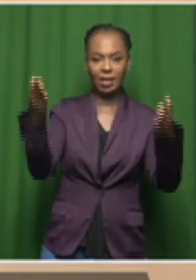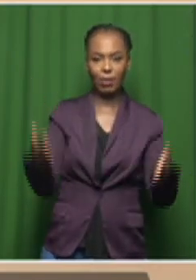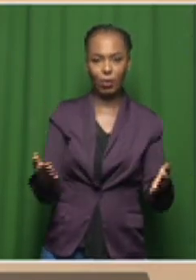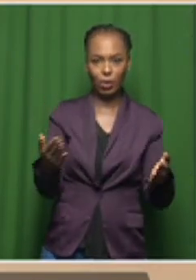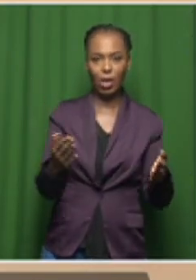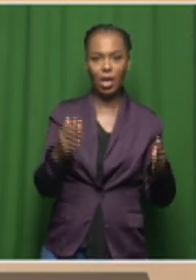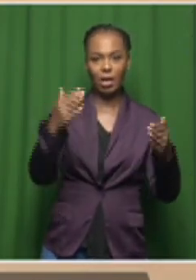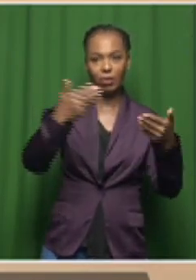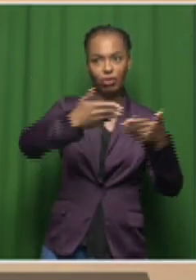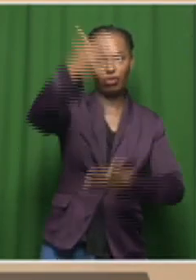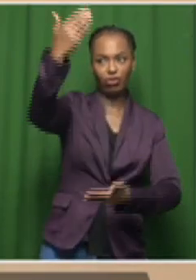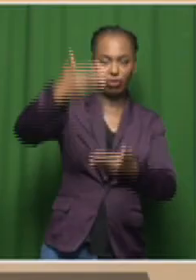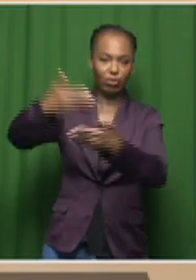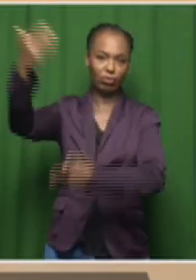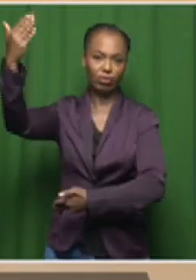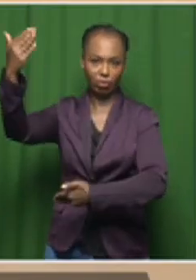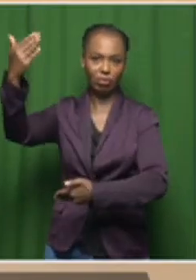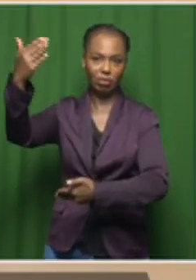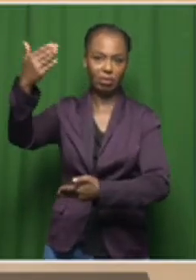glass, which are